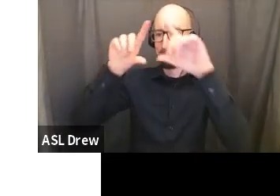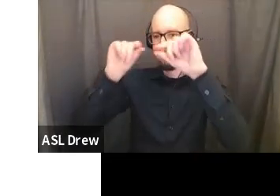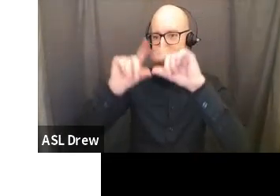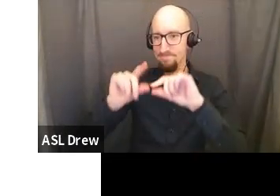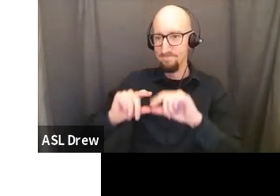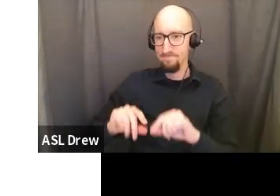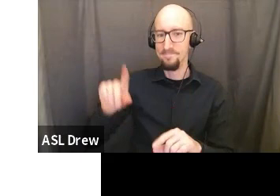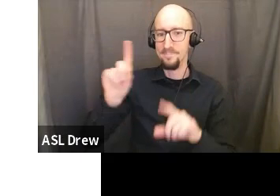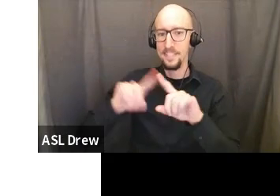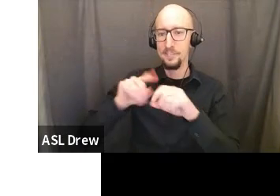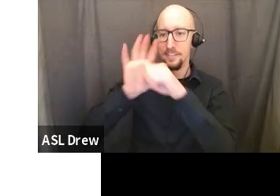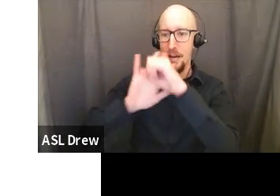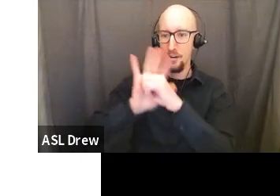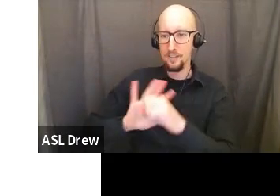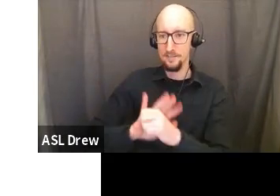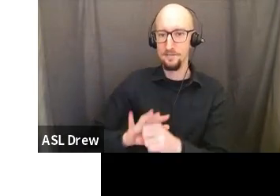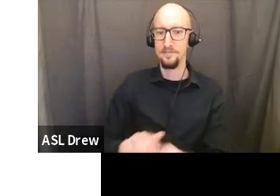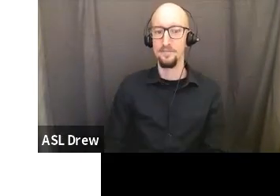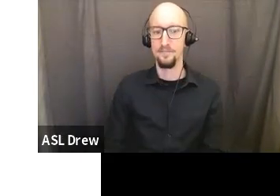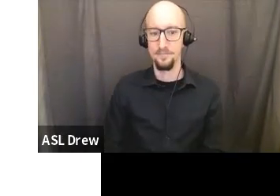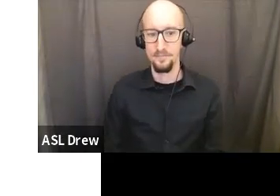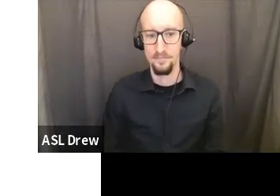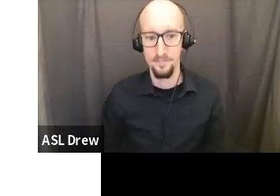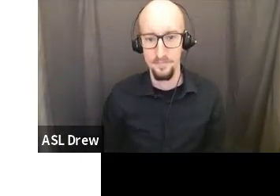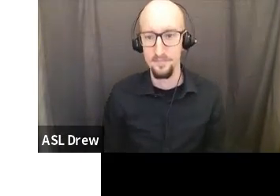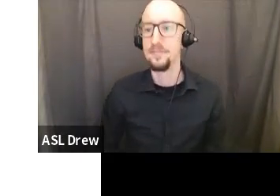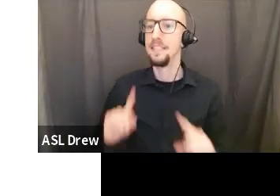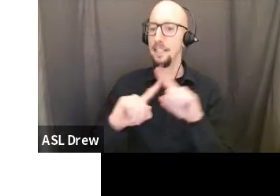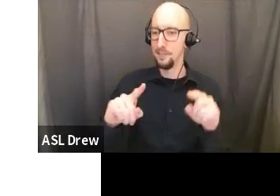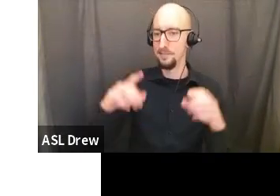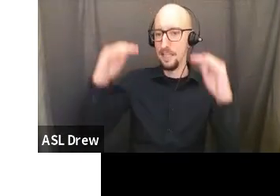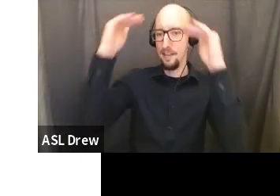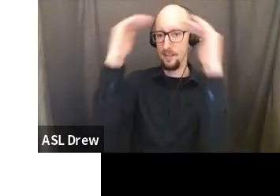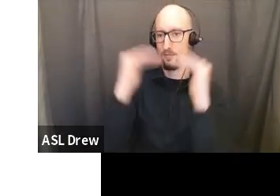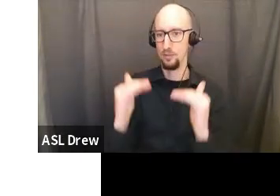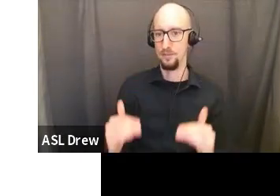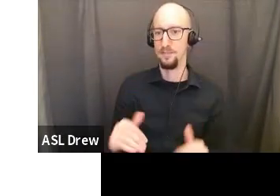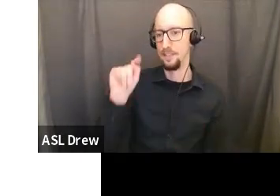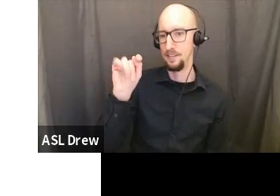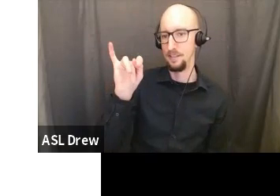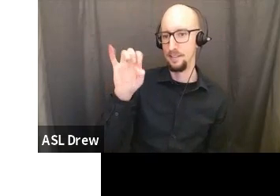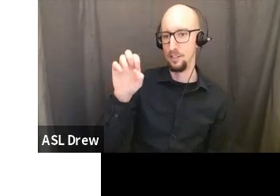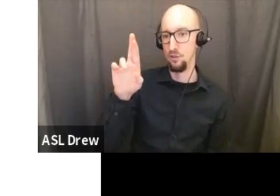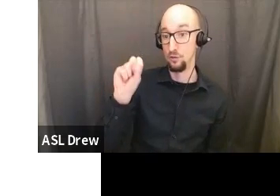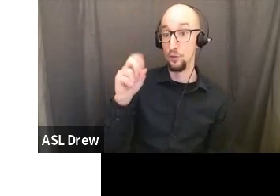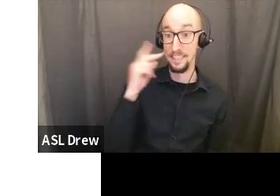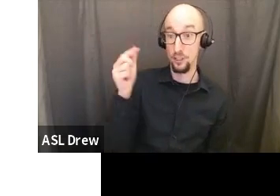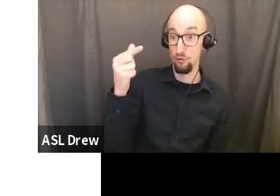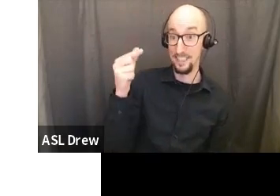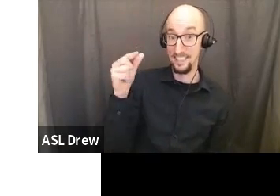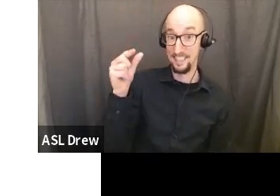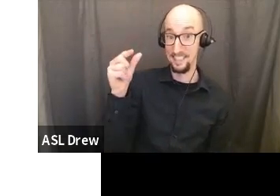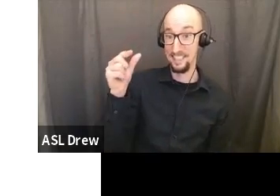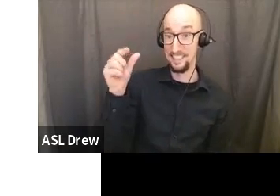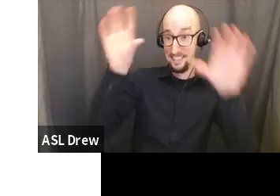sense of how this works in Chicago. The green census tracts